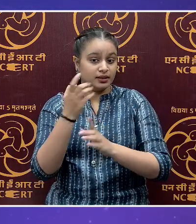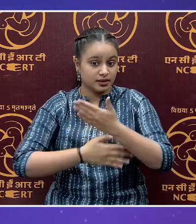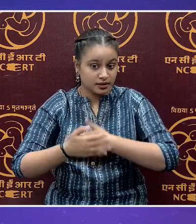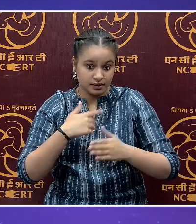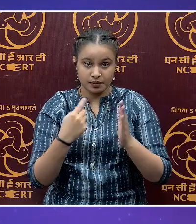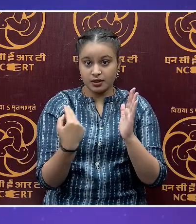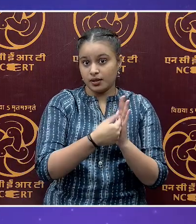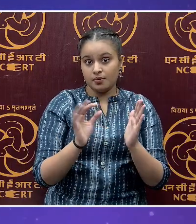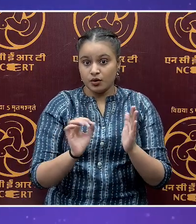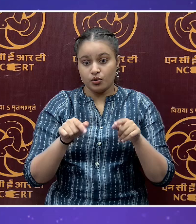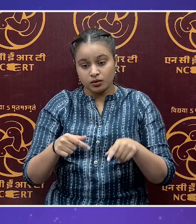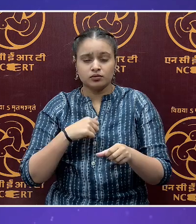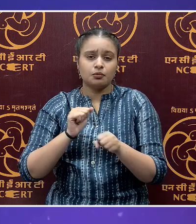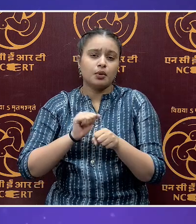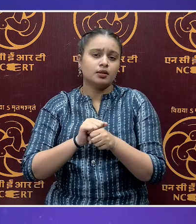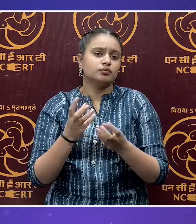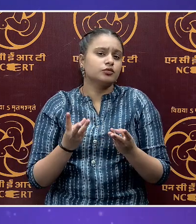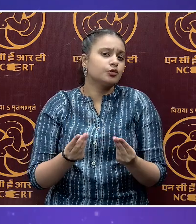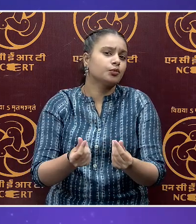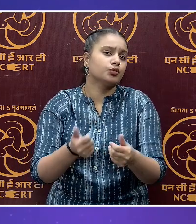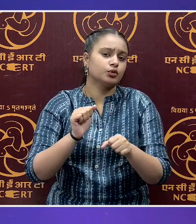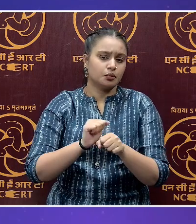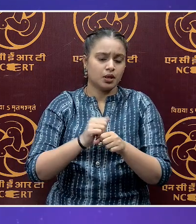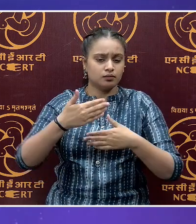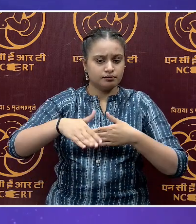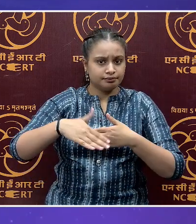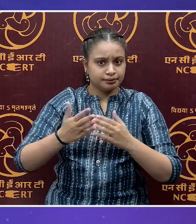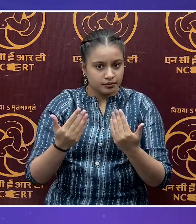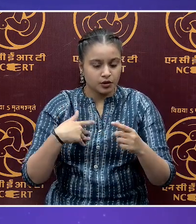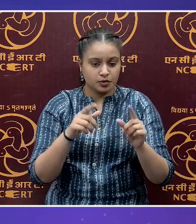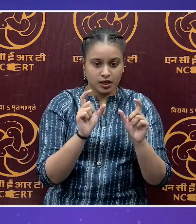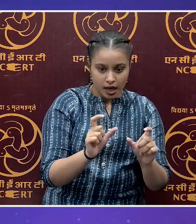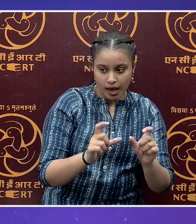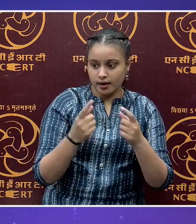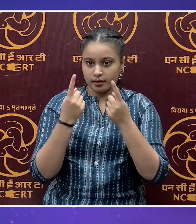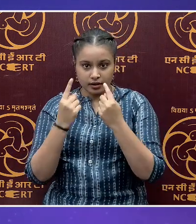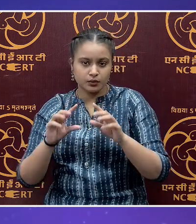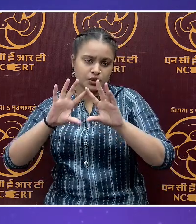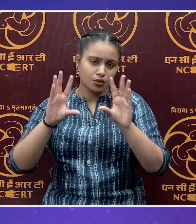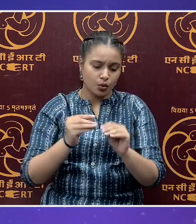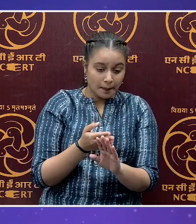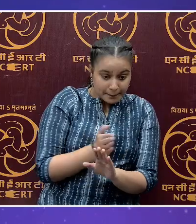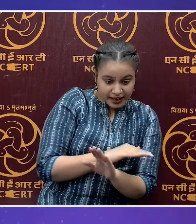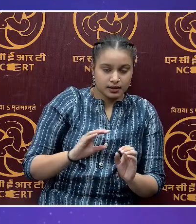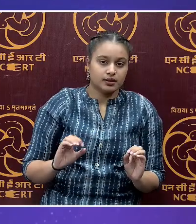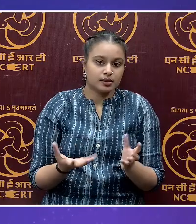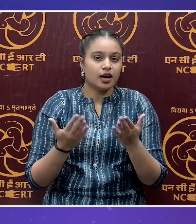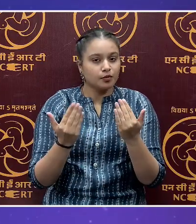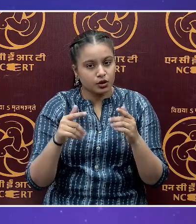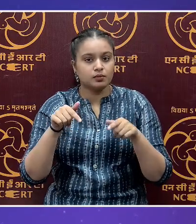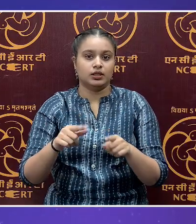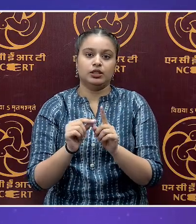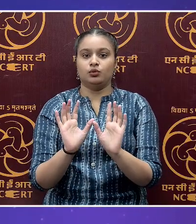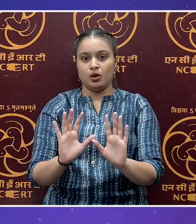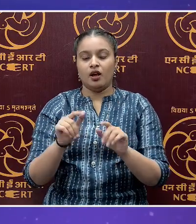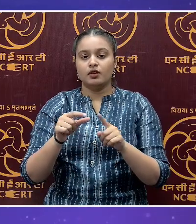smooth workflow, the smooth identification, and to give the much needed care and intervention at the earlier stages. And PRASHAST 2.0